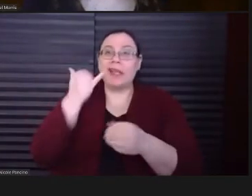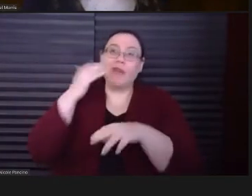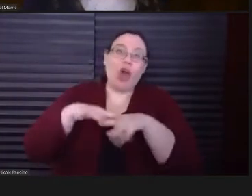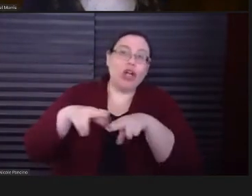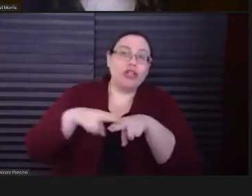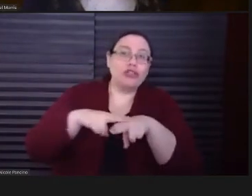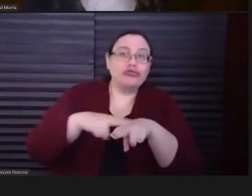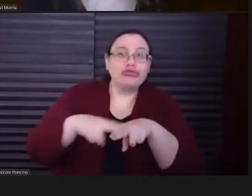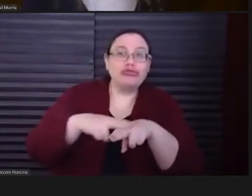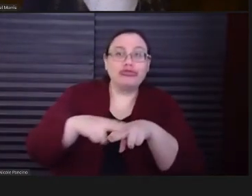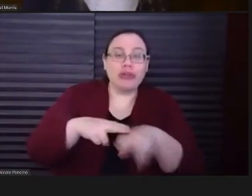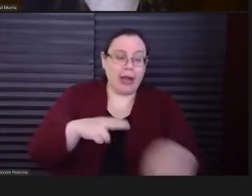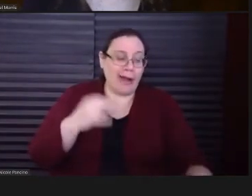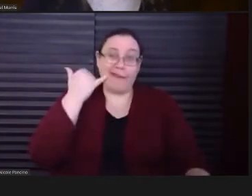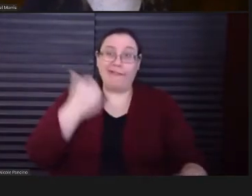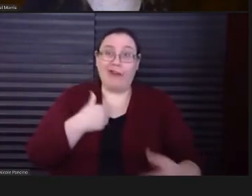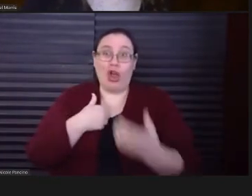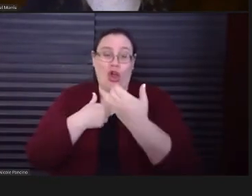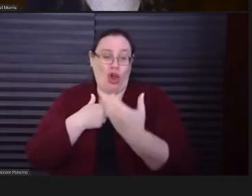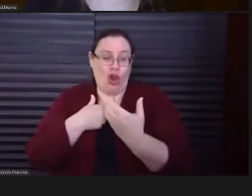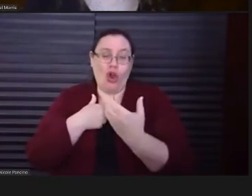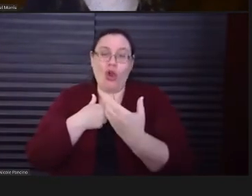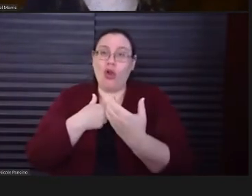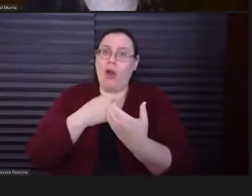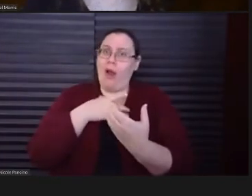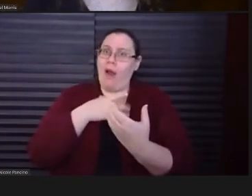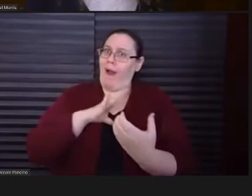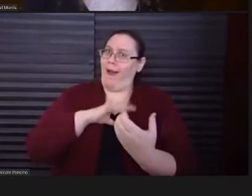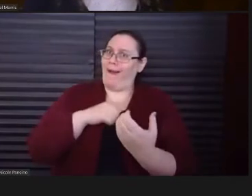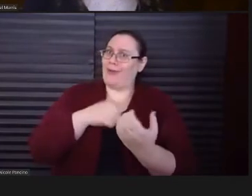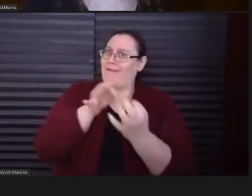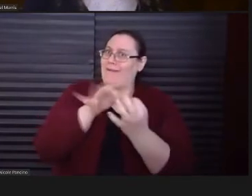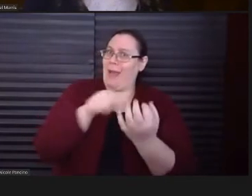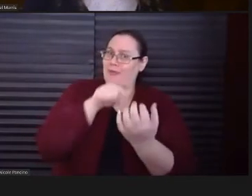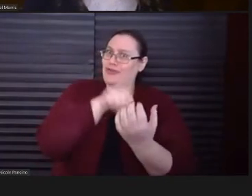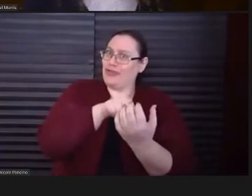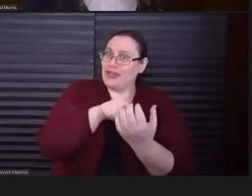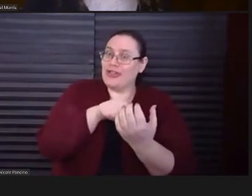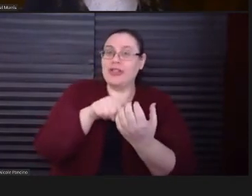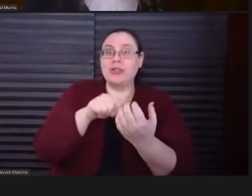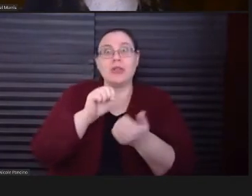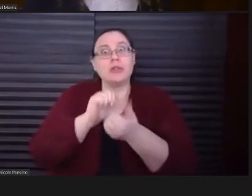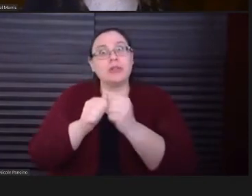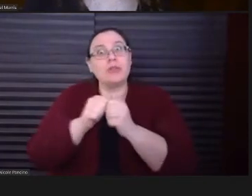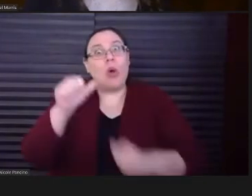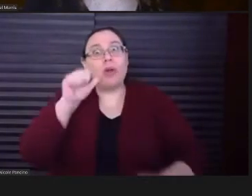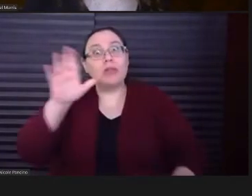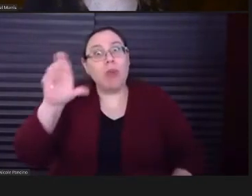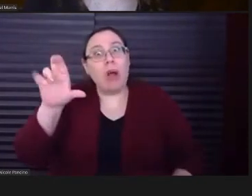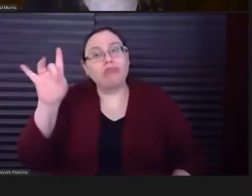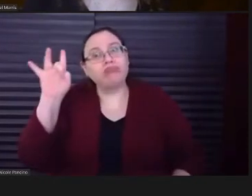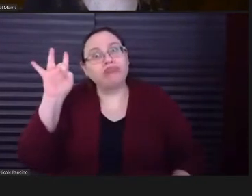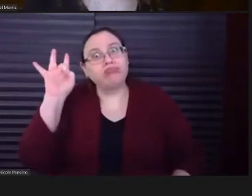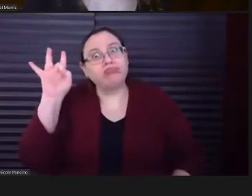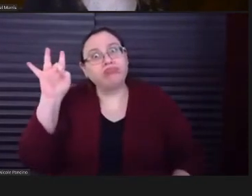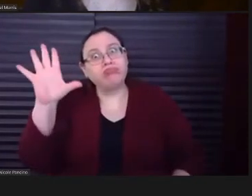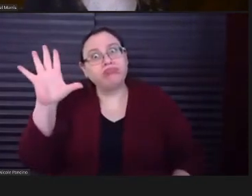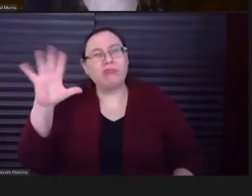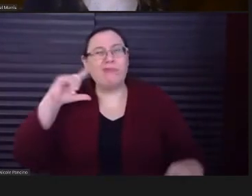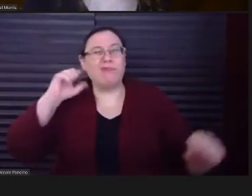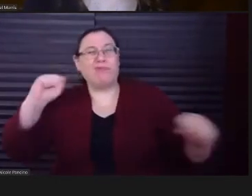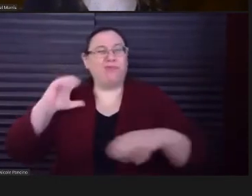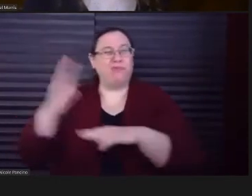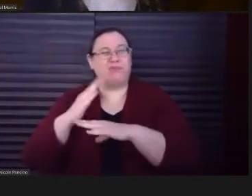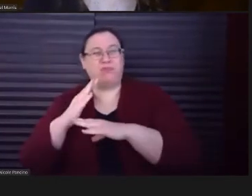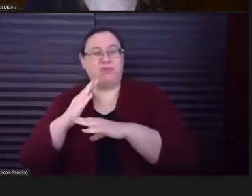your phone out, you like to have captions, and sports bars often have lots of loud music, but if you have captions,